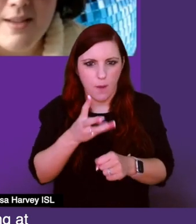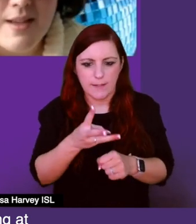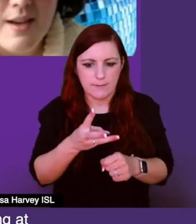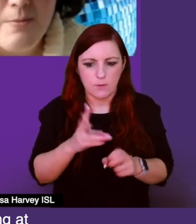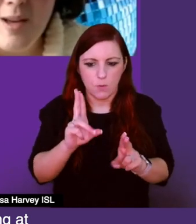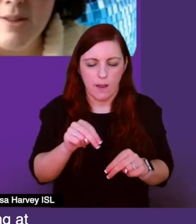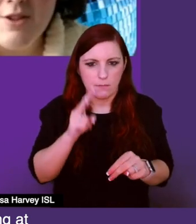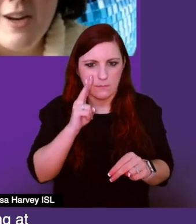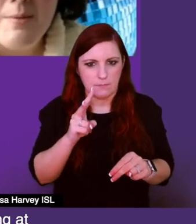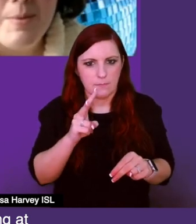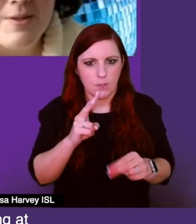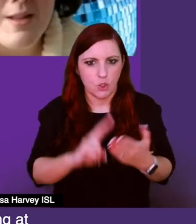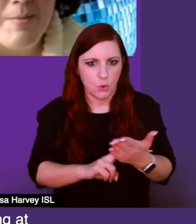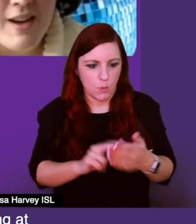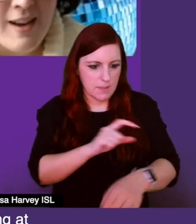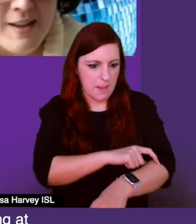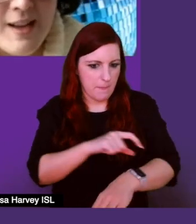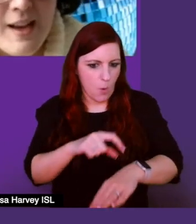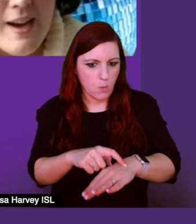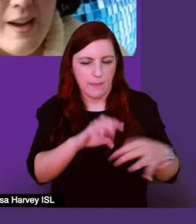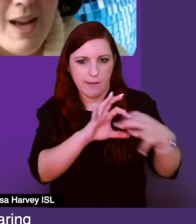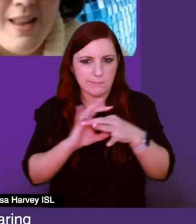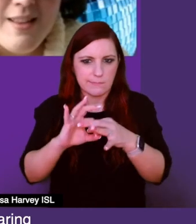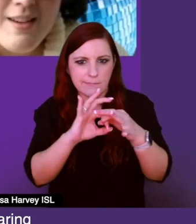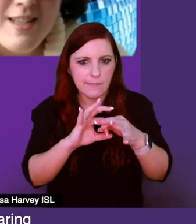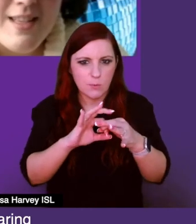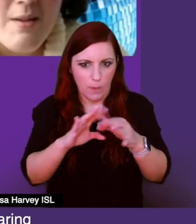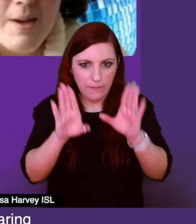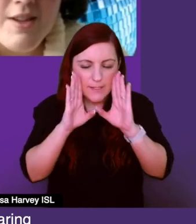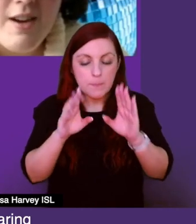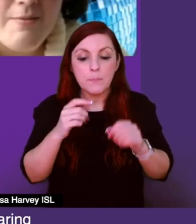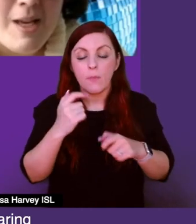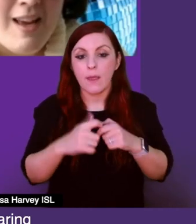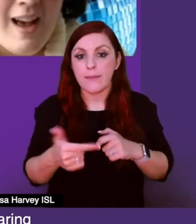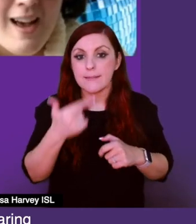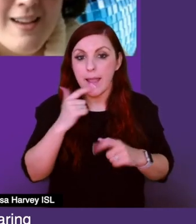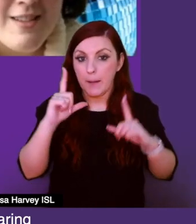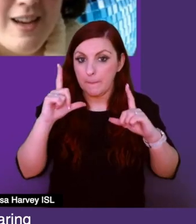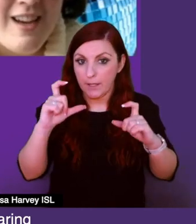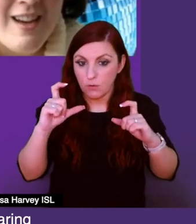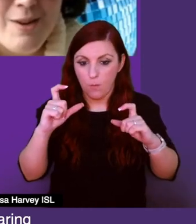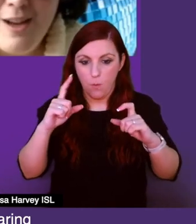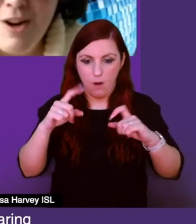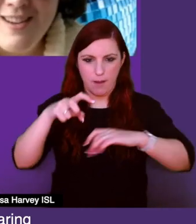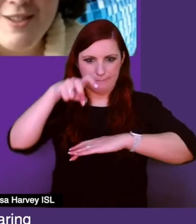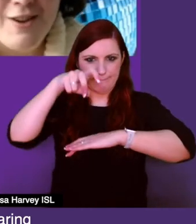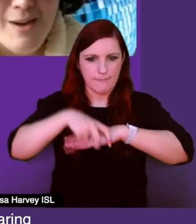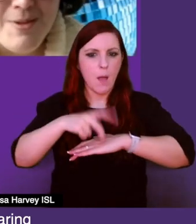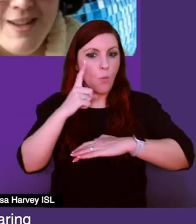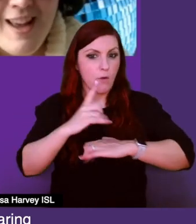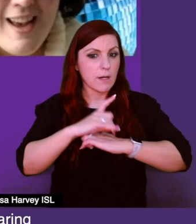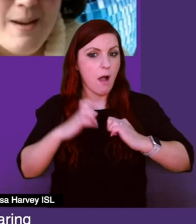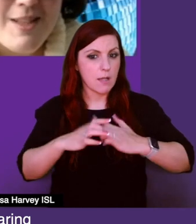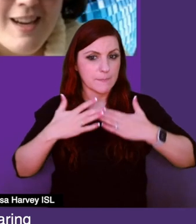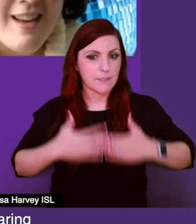different ways of being able to track bones in the body. And then there's a second picture of me at, I'm wearing